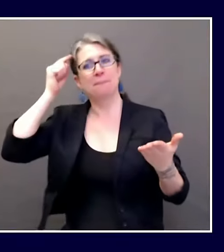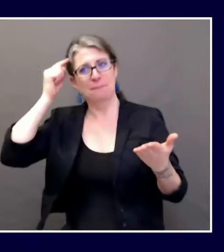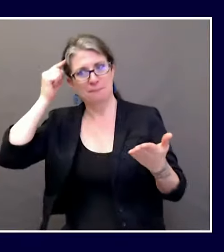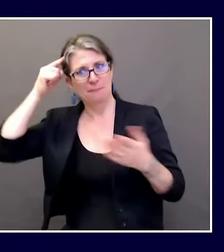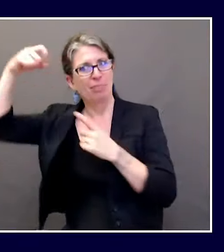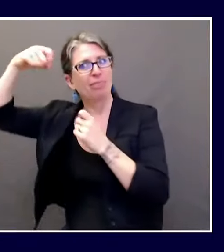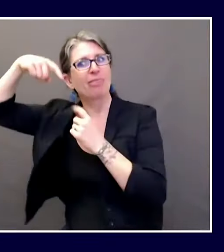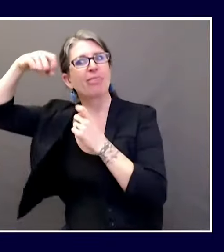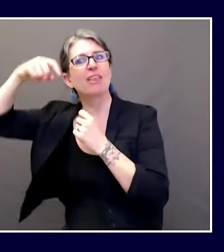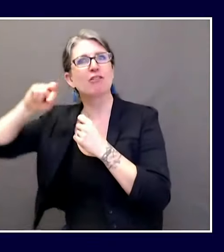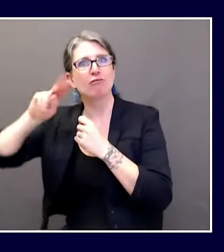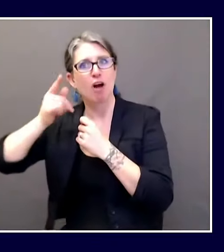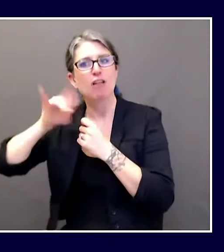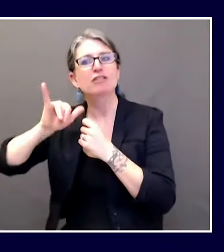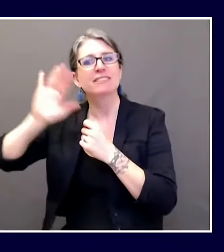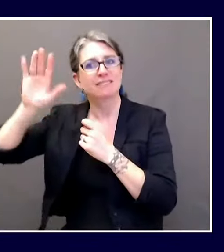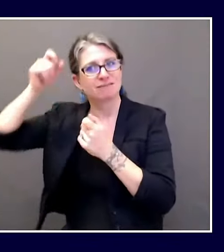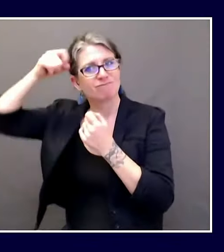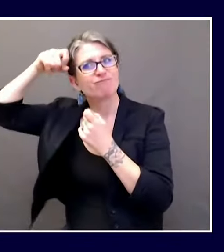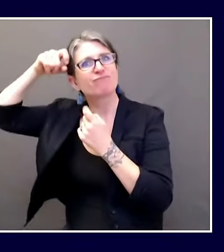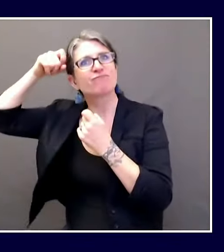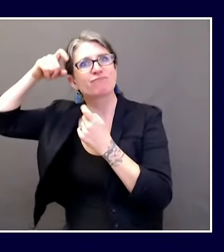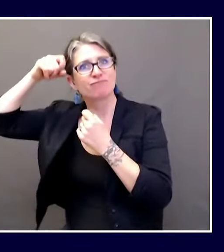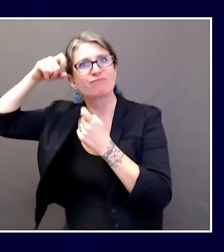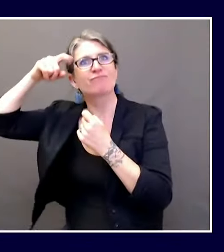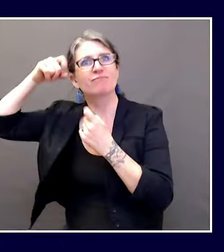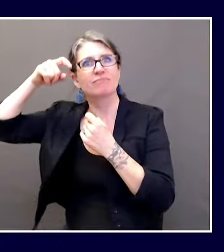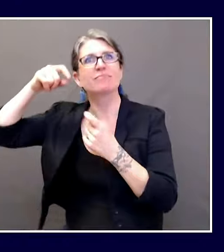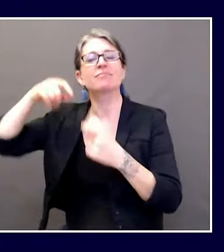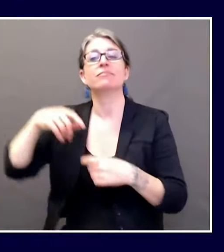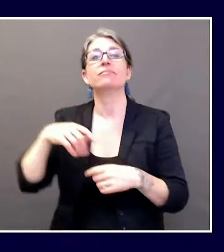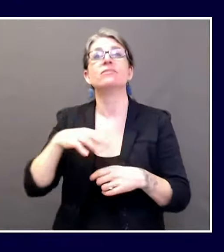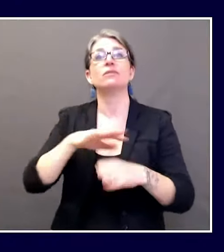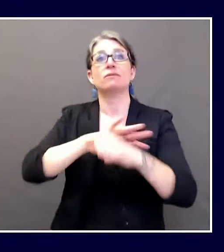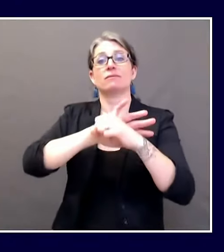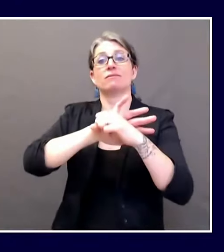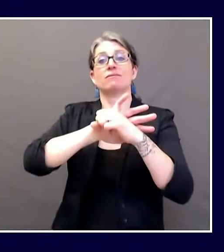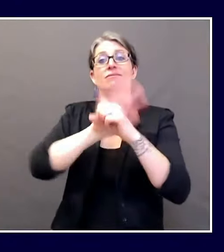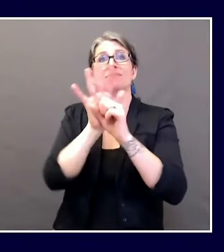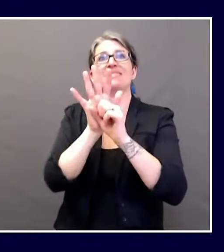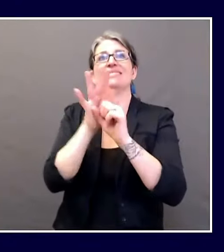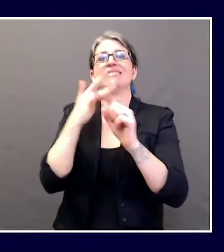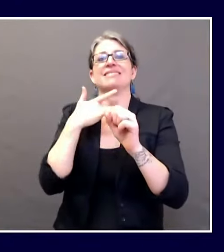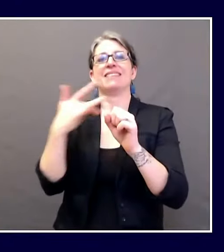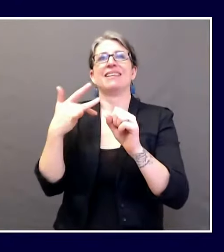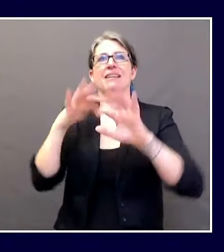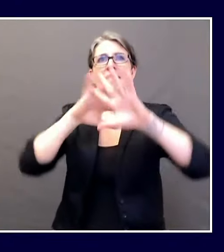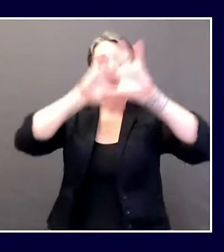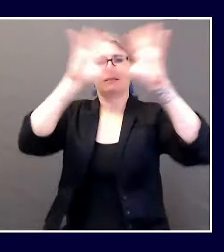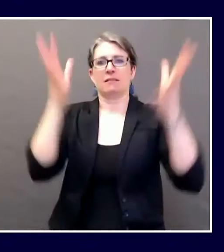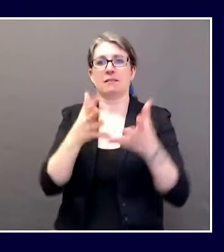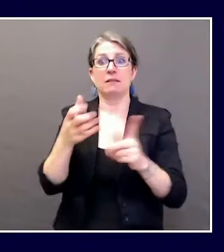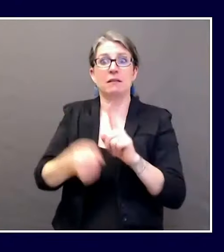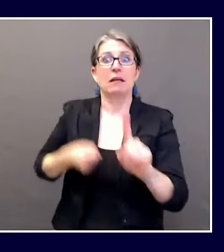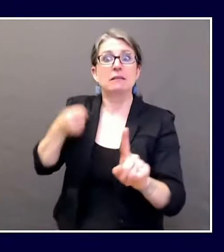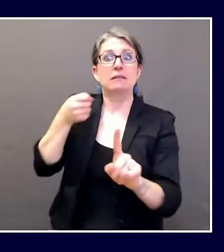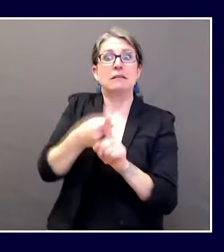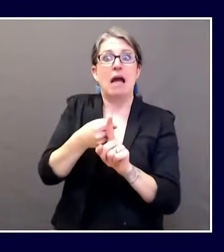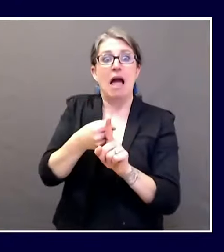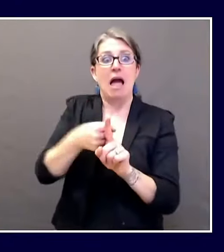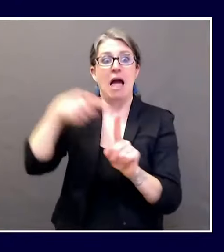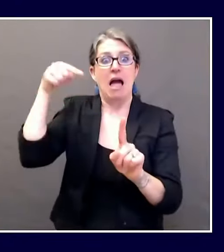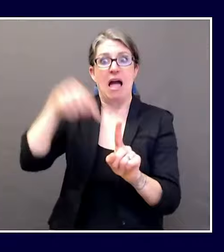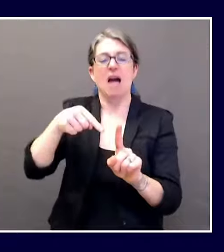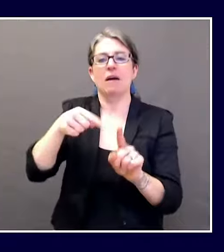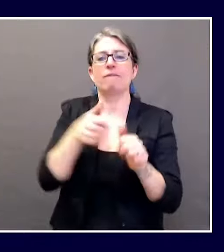we think about viruses based on the part of the body that they affect first and foremost, which with respect to COVID is the